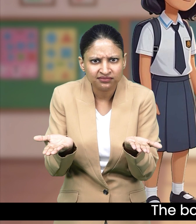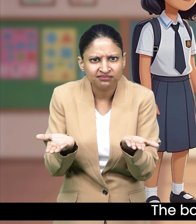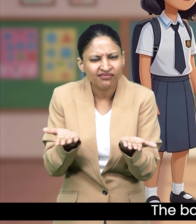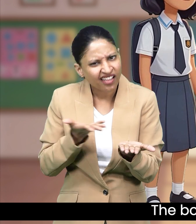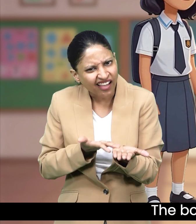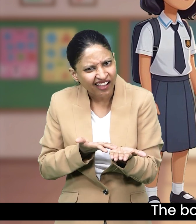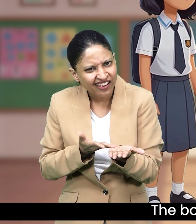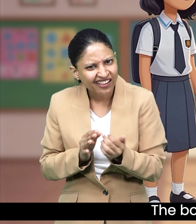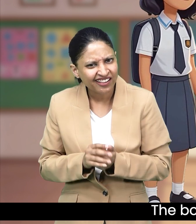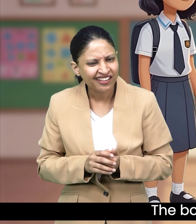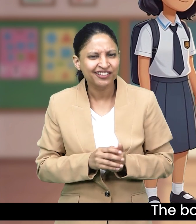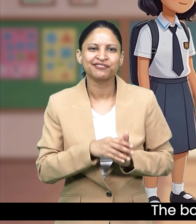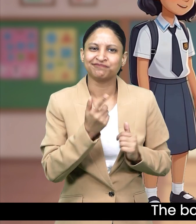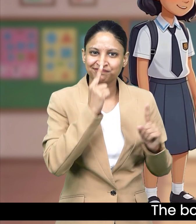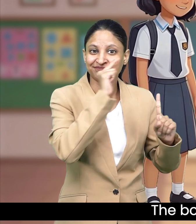flat shape."